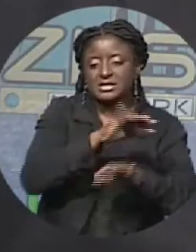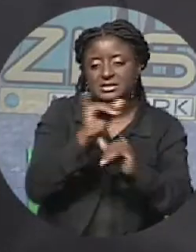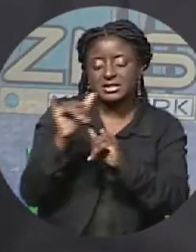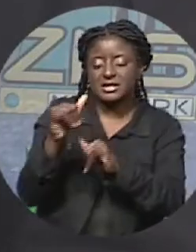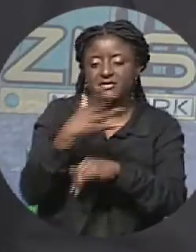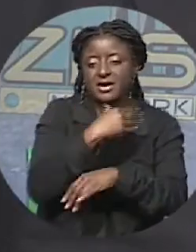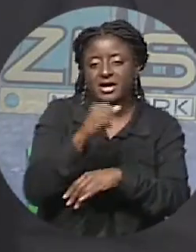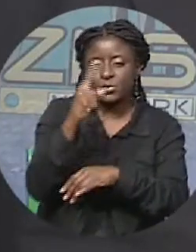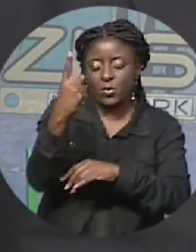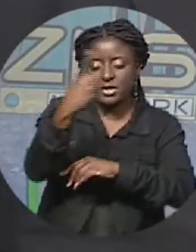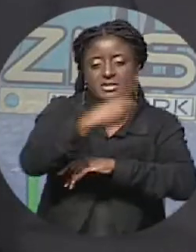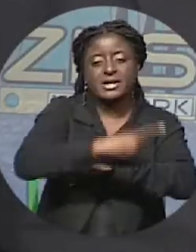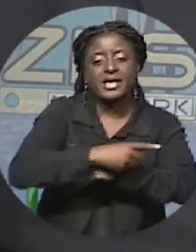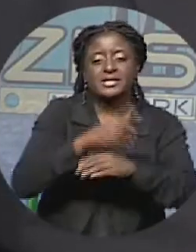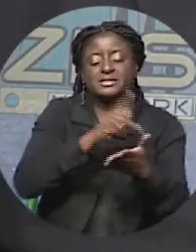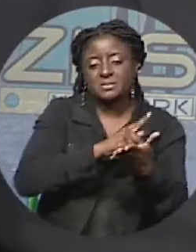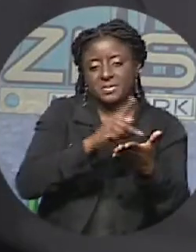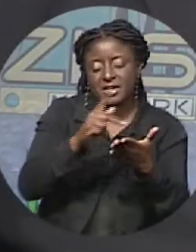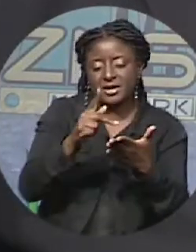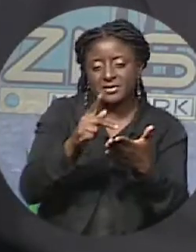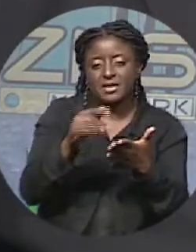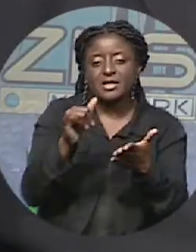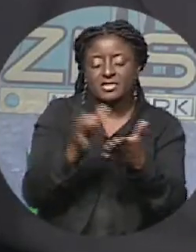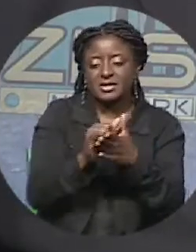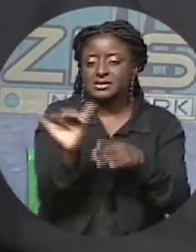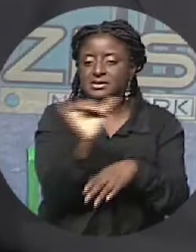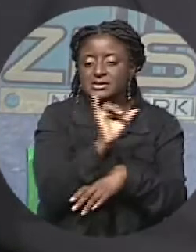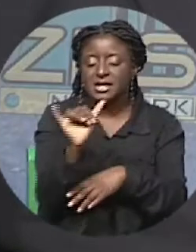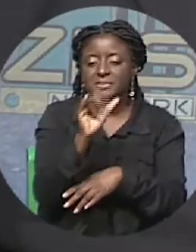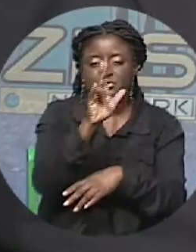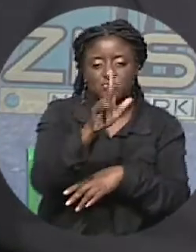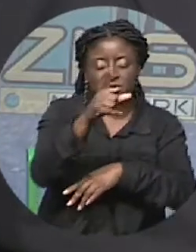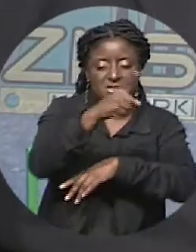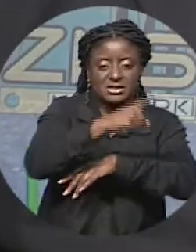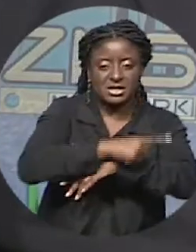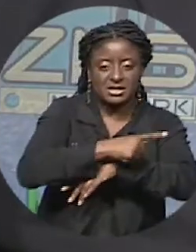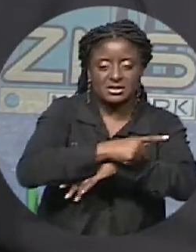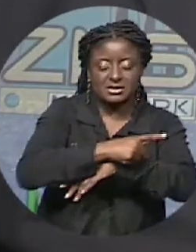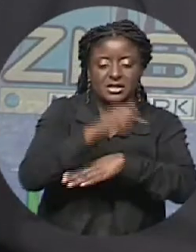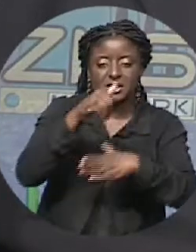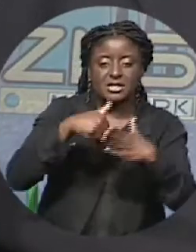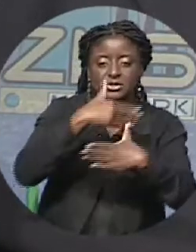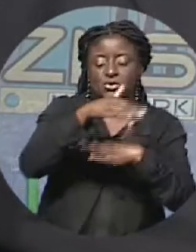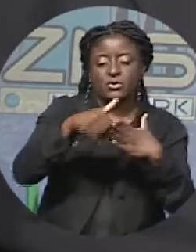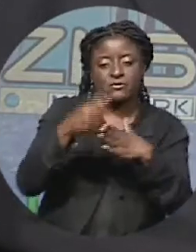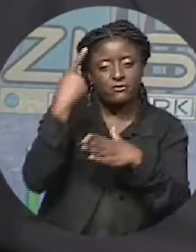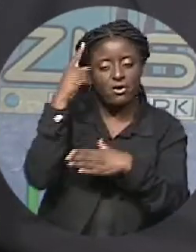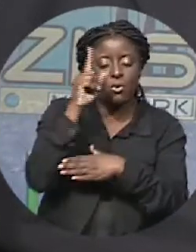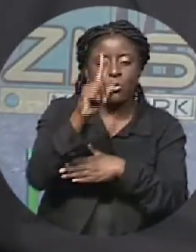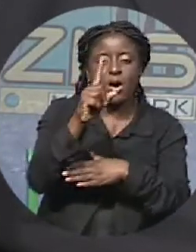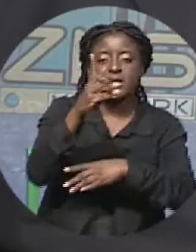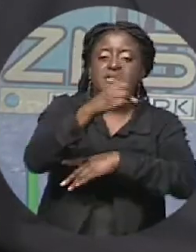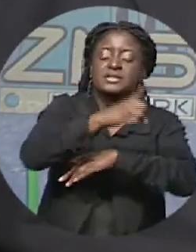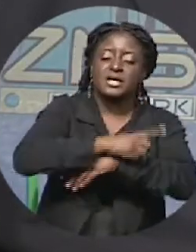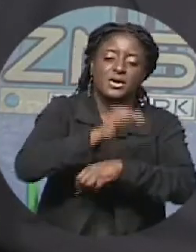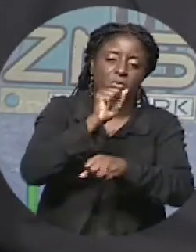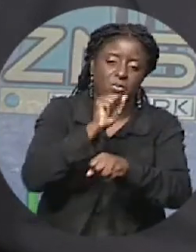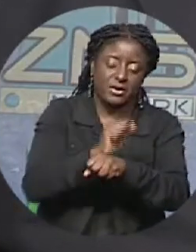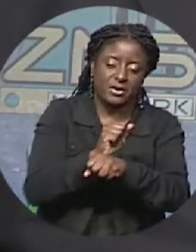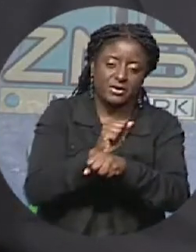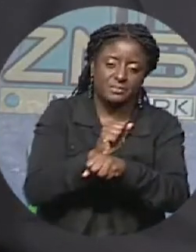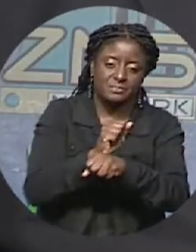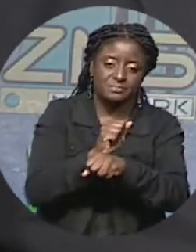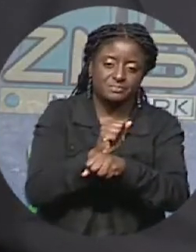day's pay, which in fact essentially amounted to 3 days in total for the 1 day worked. It was also pointed out that members of the union have